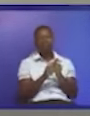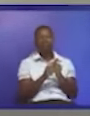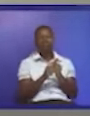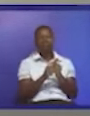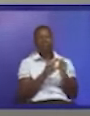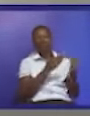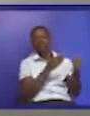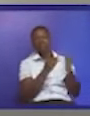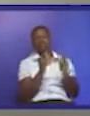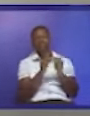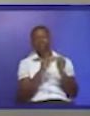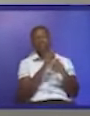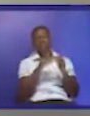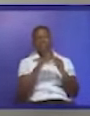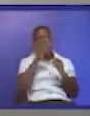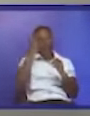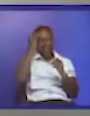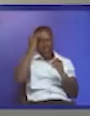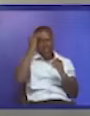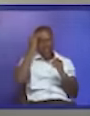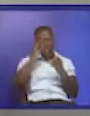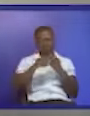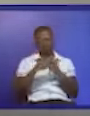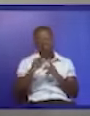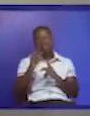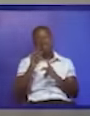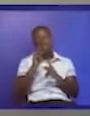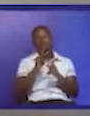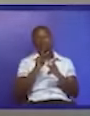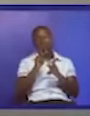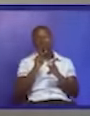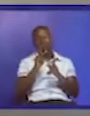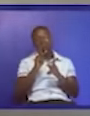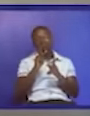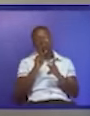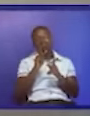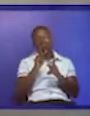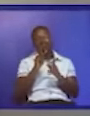bringing every knowledge to the obedience of Christ.